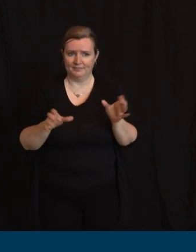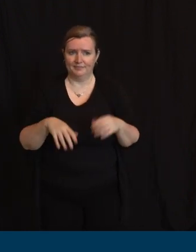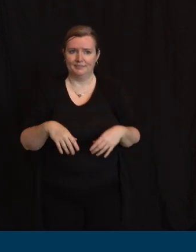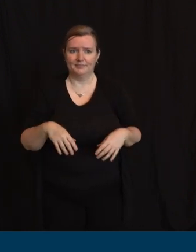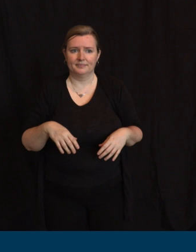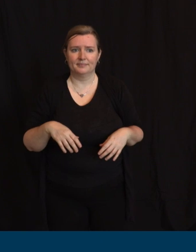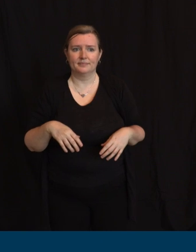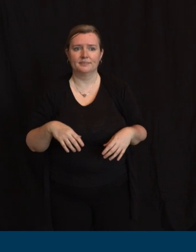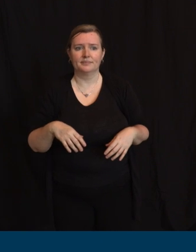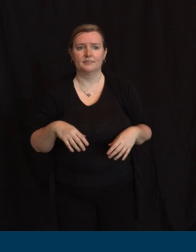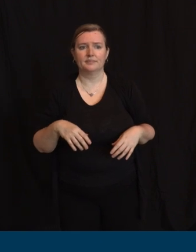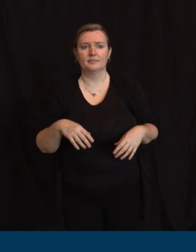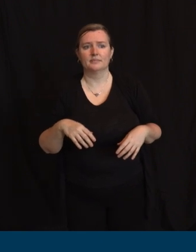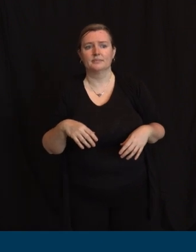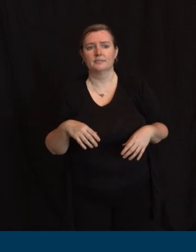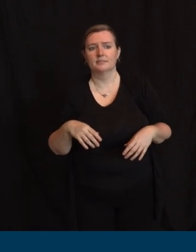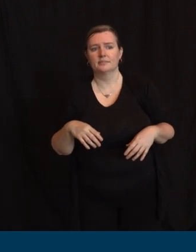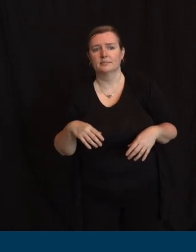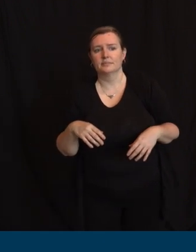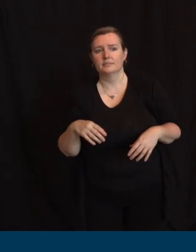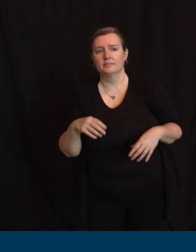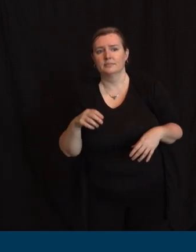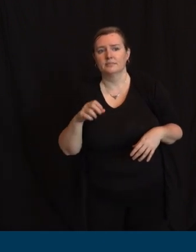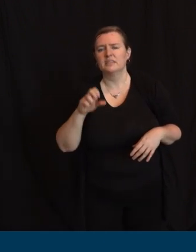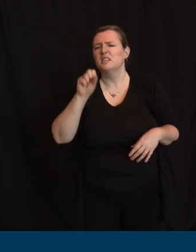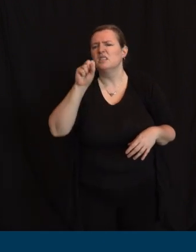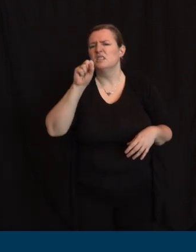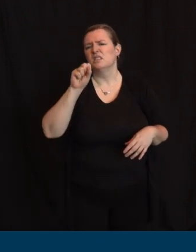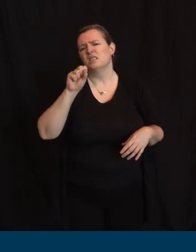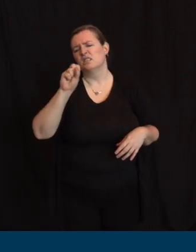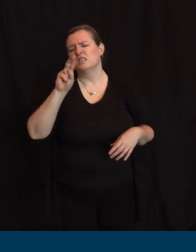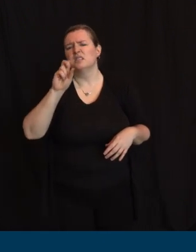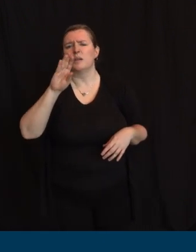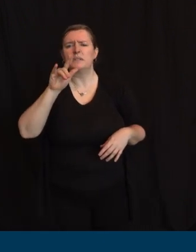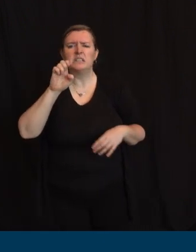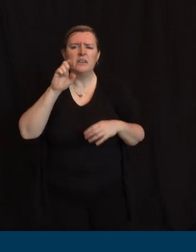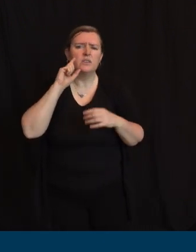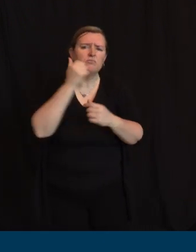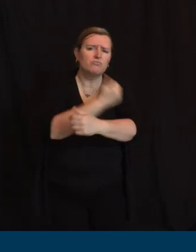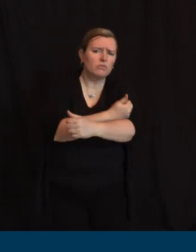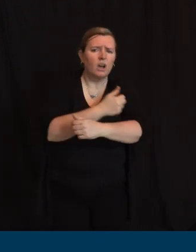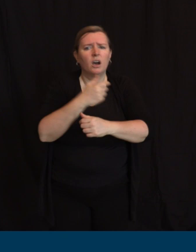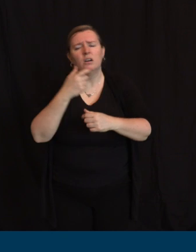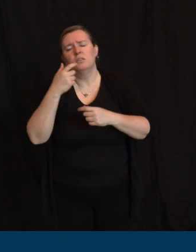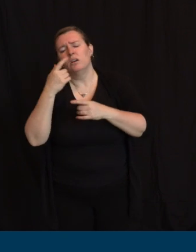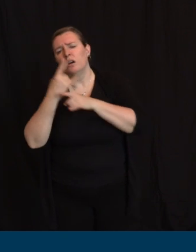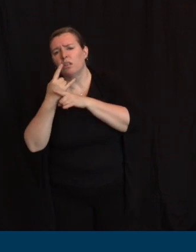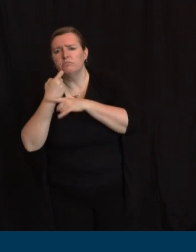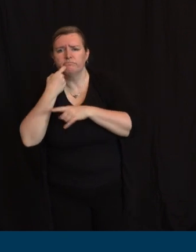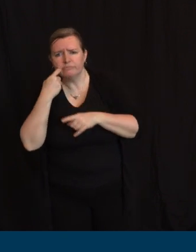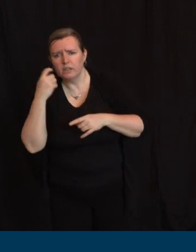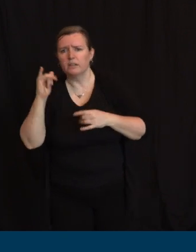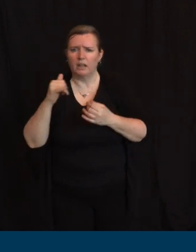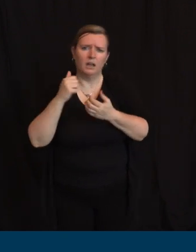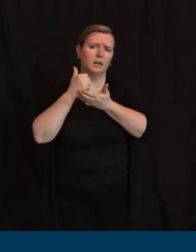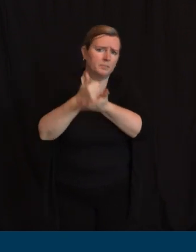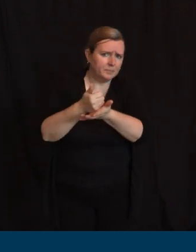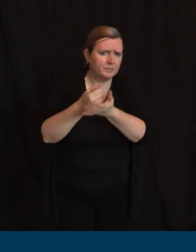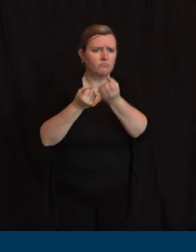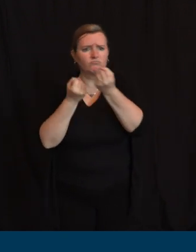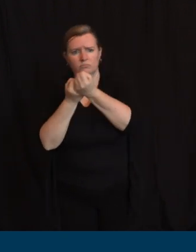As always, those struggling with substance use disorder should call Human Services free 24-hour hotline